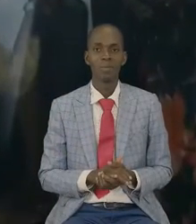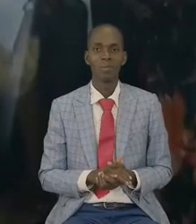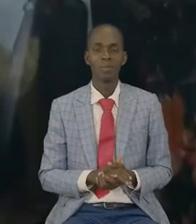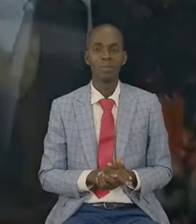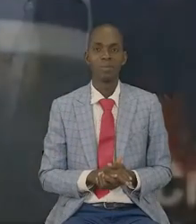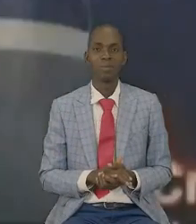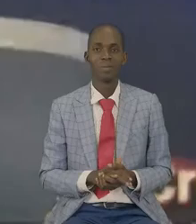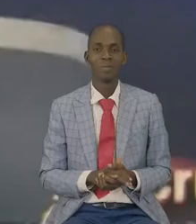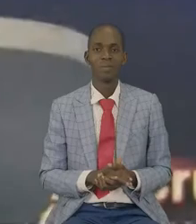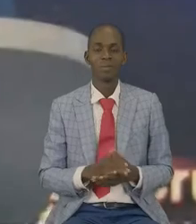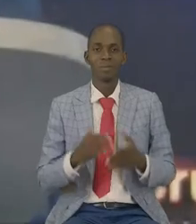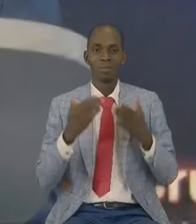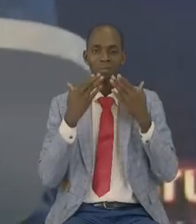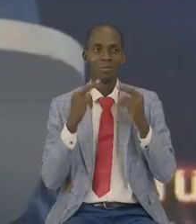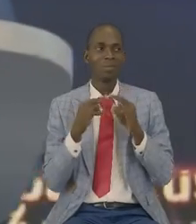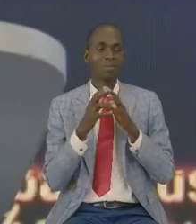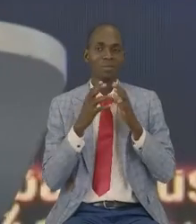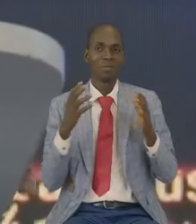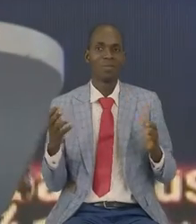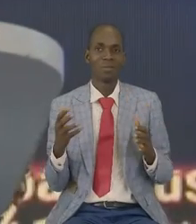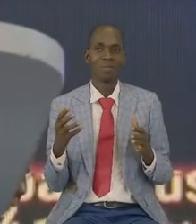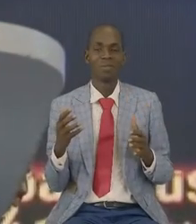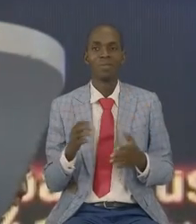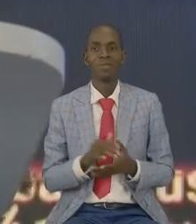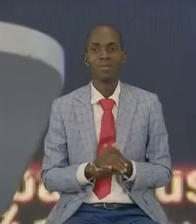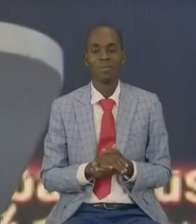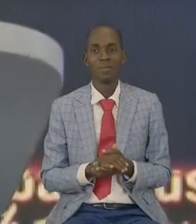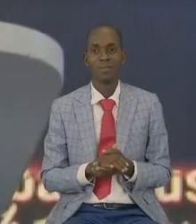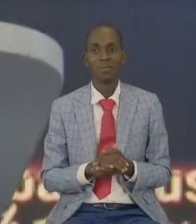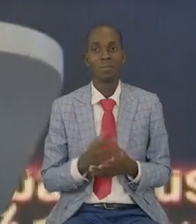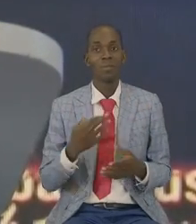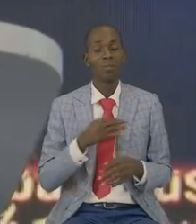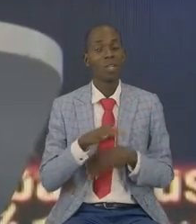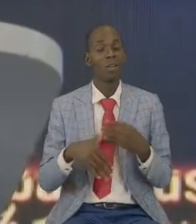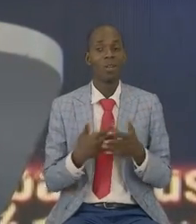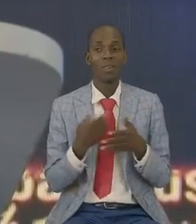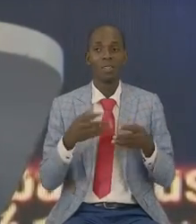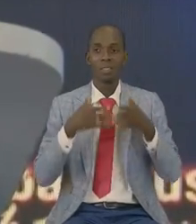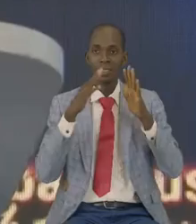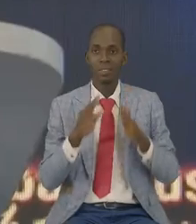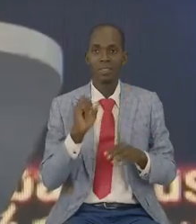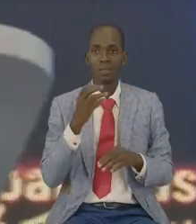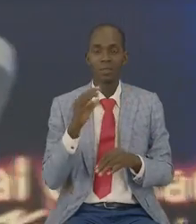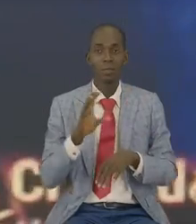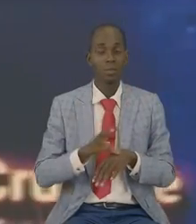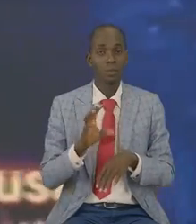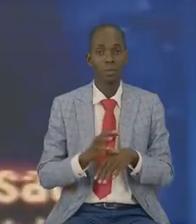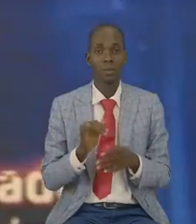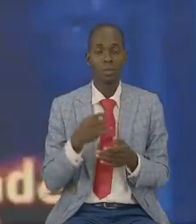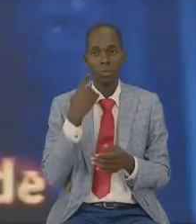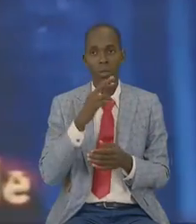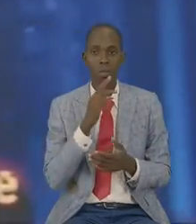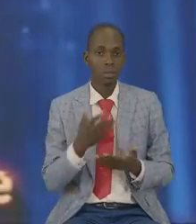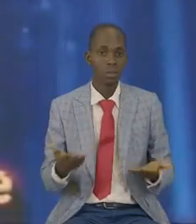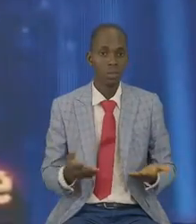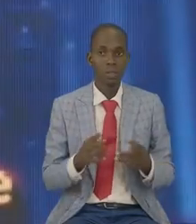Thank you very much, Your Eminence, and all the leaders of the churches who are here,